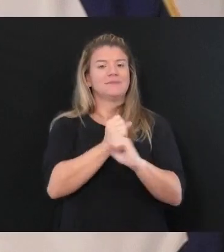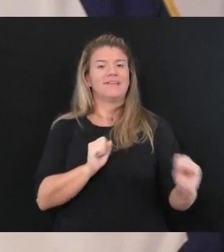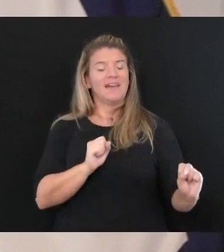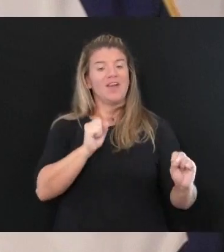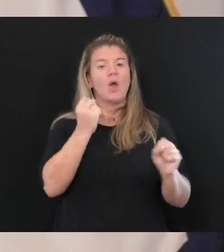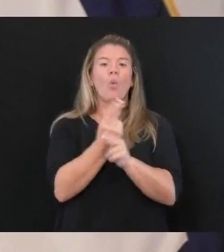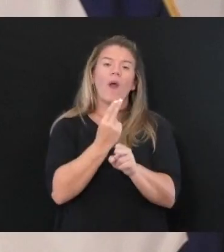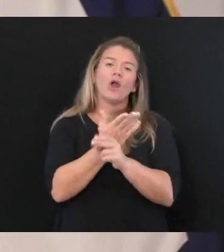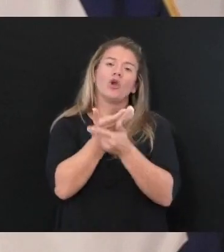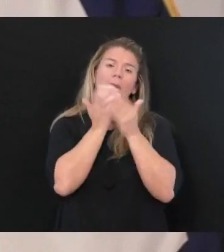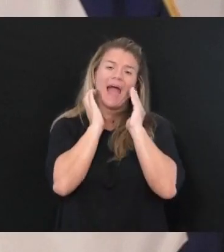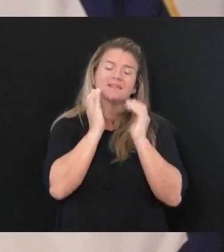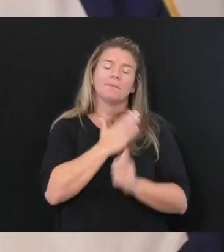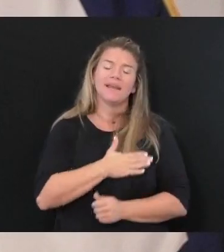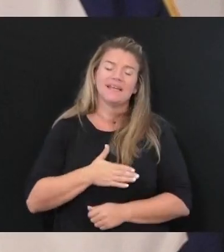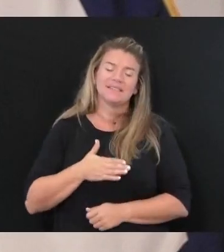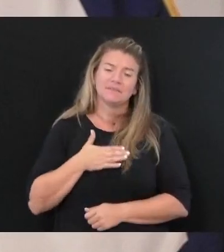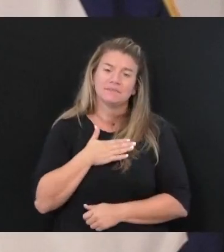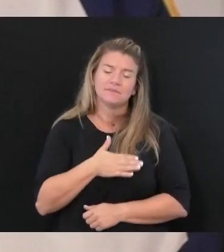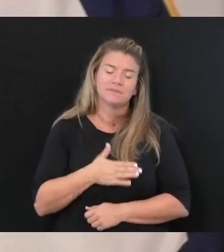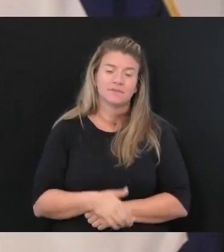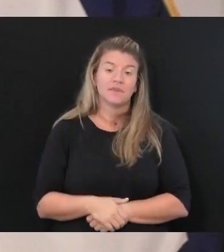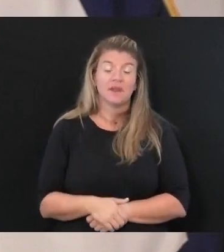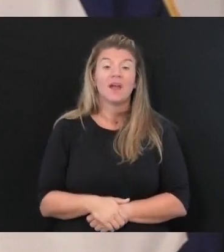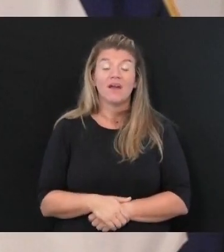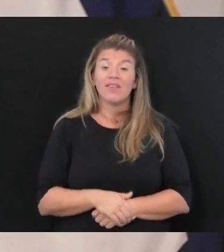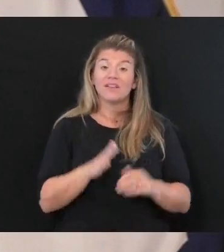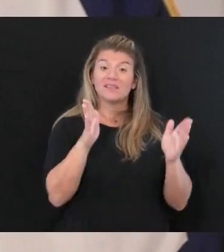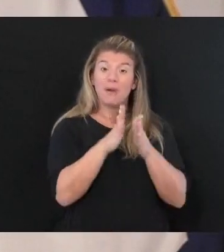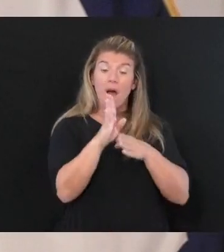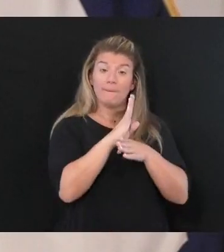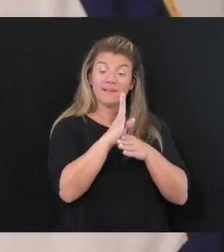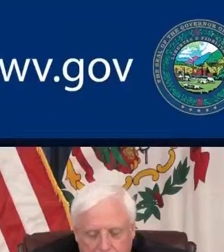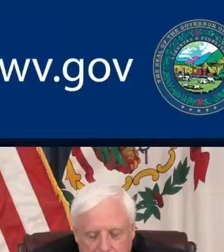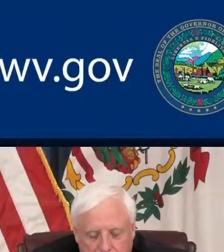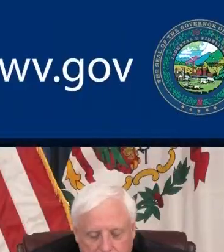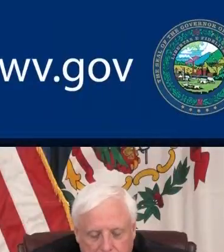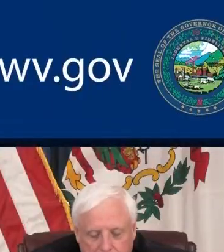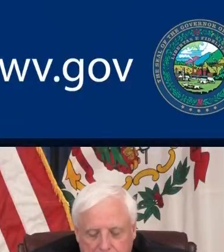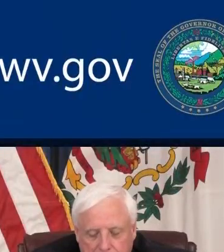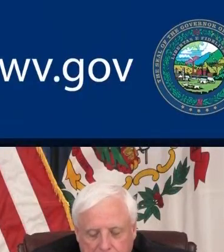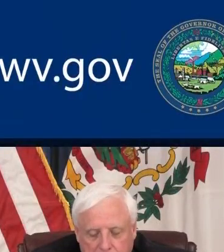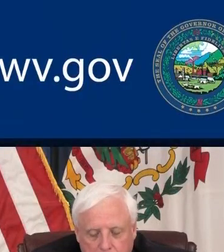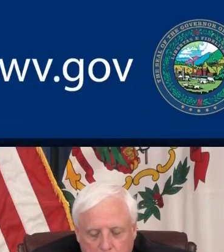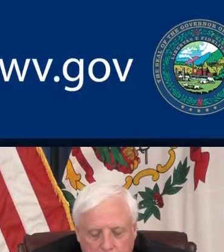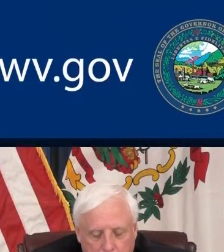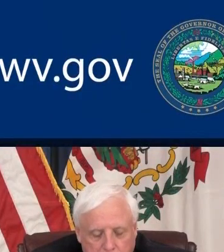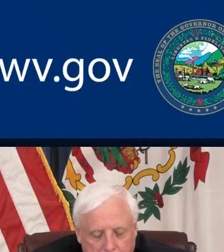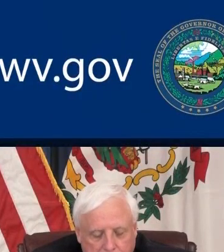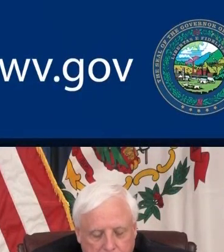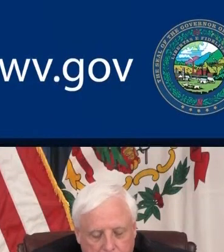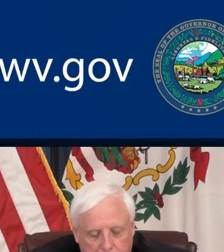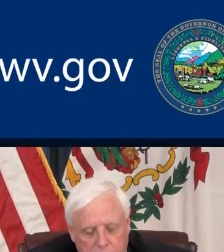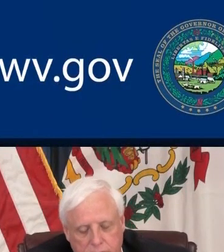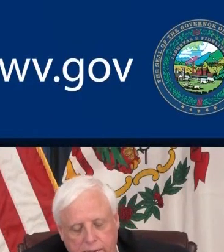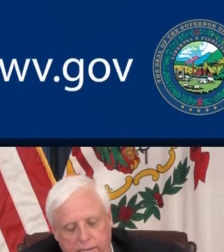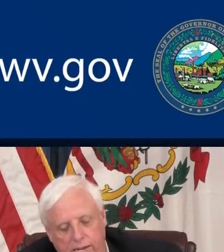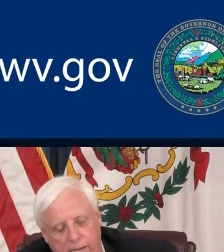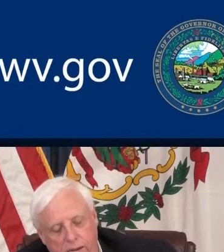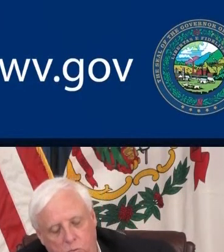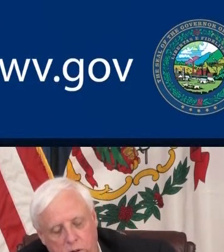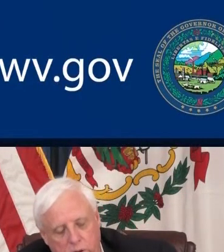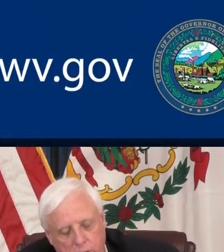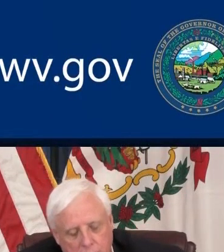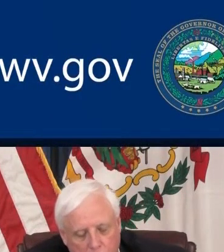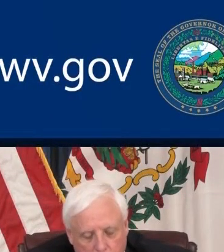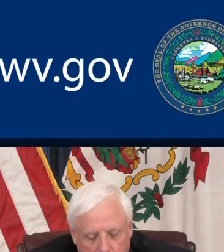masks, please. From the standpoint of our small business programs, going great. We now have out $8.3 million,